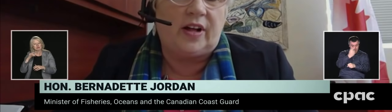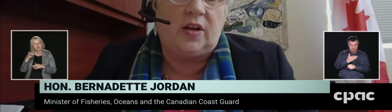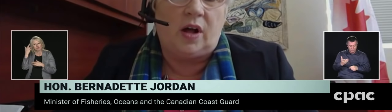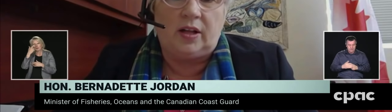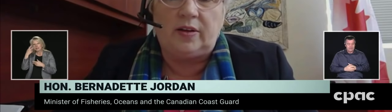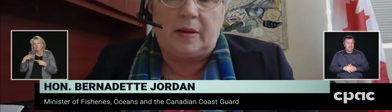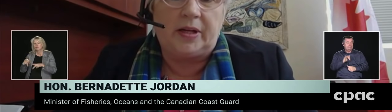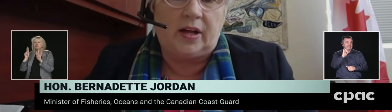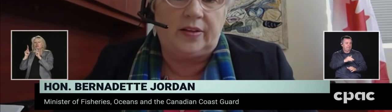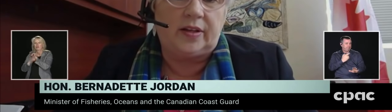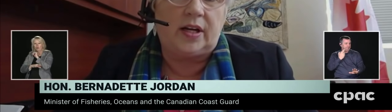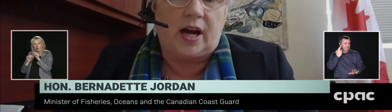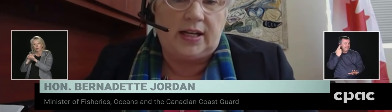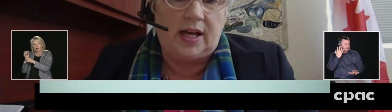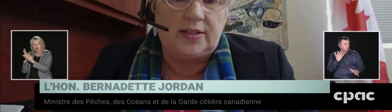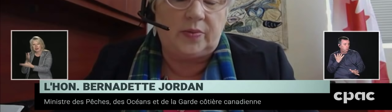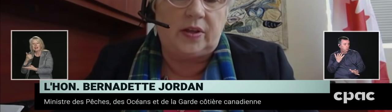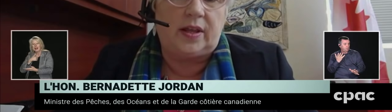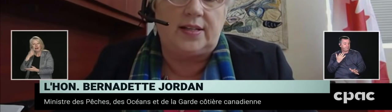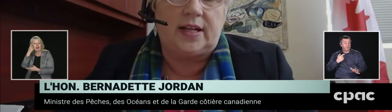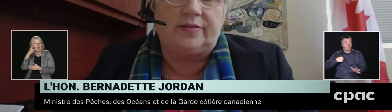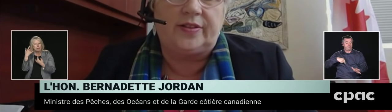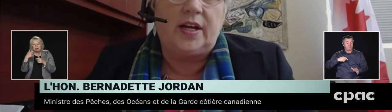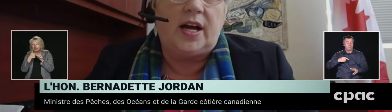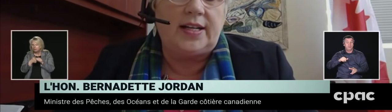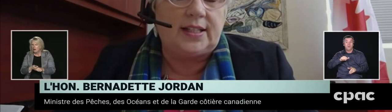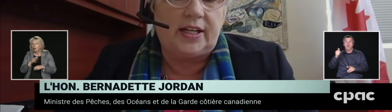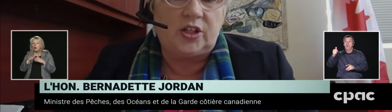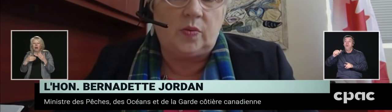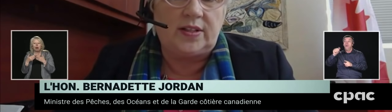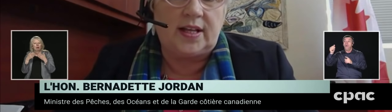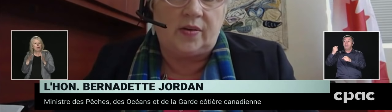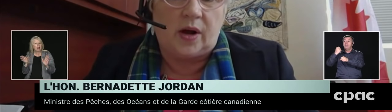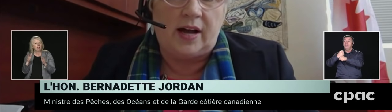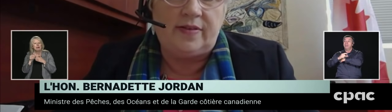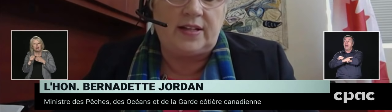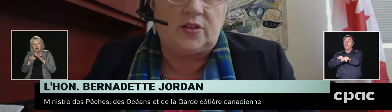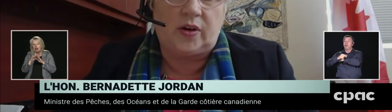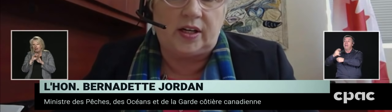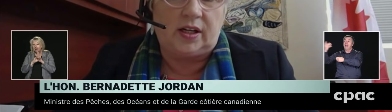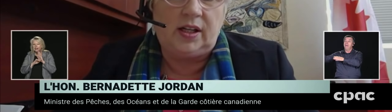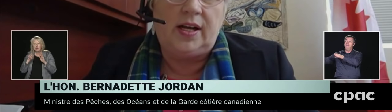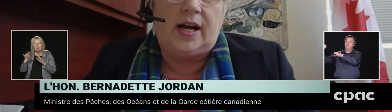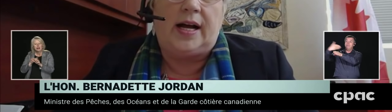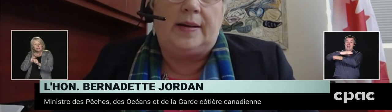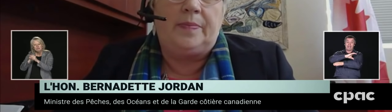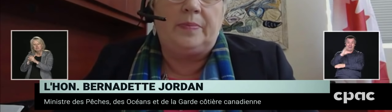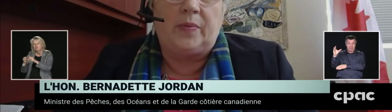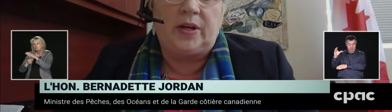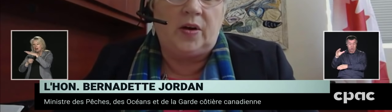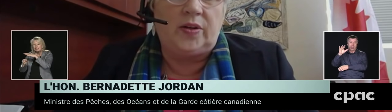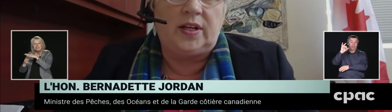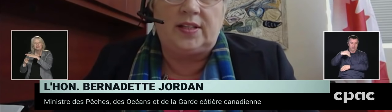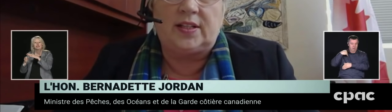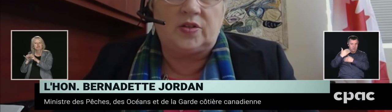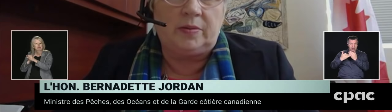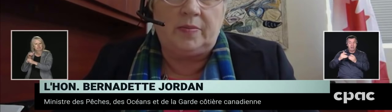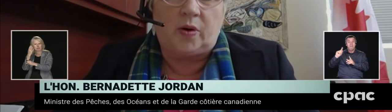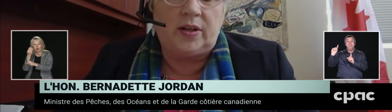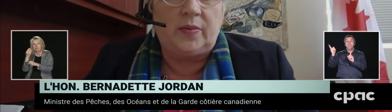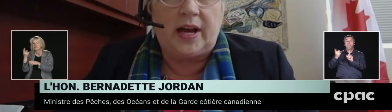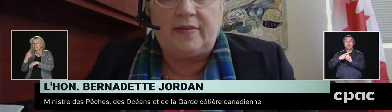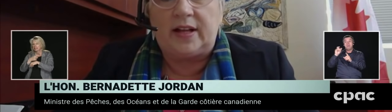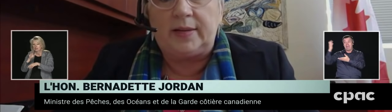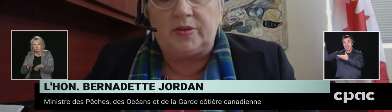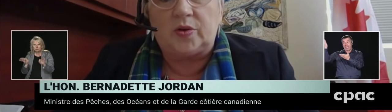have to follow all of the public health guidelines with self-isolation once they arrive. That's critical. But we know that it's extremely